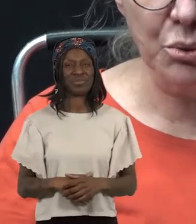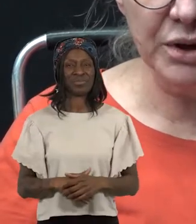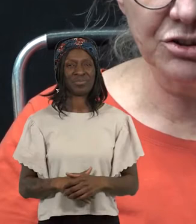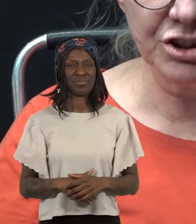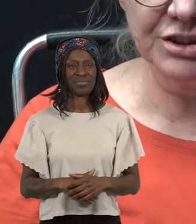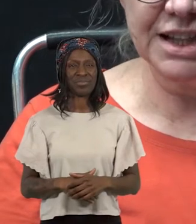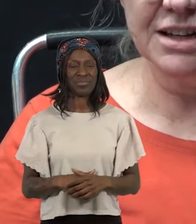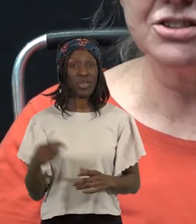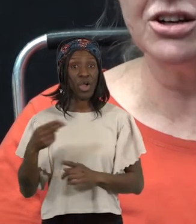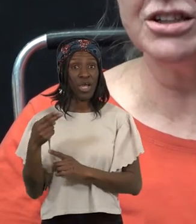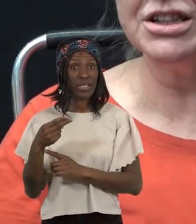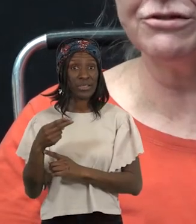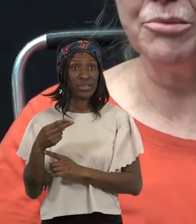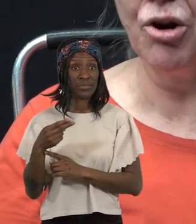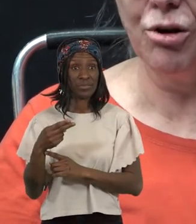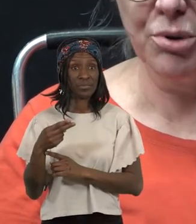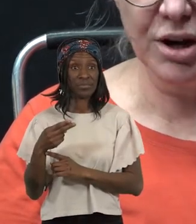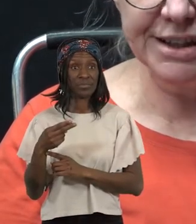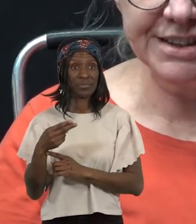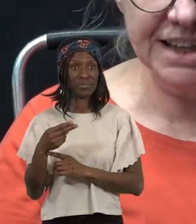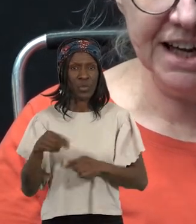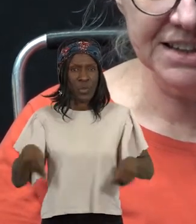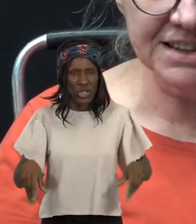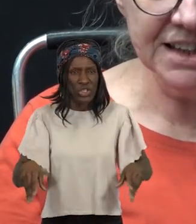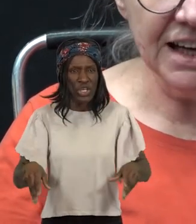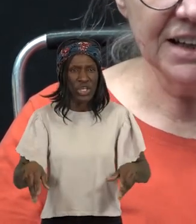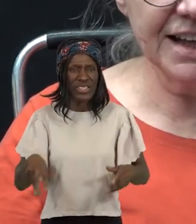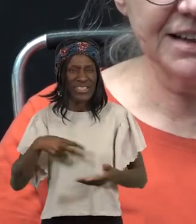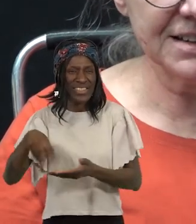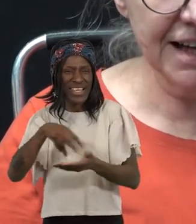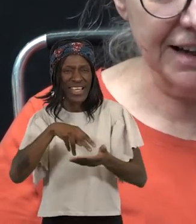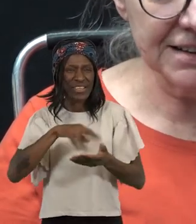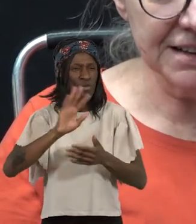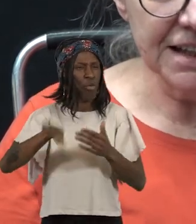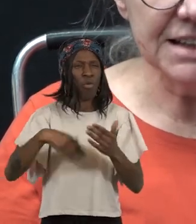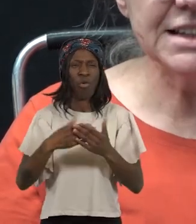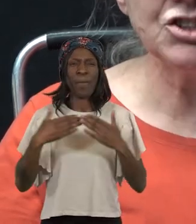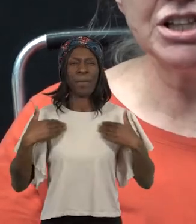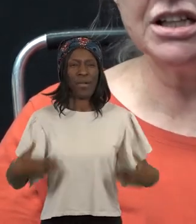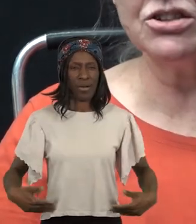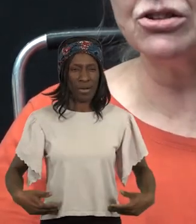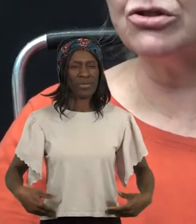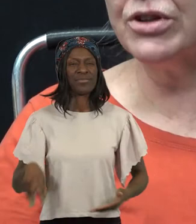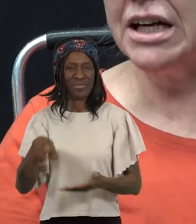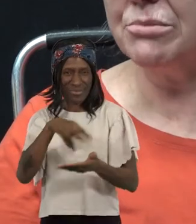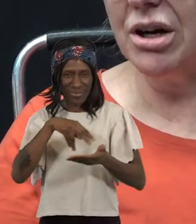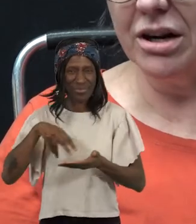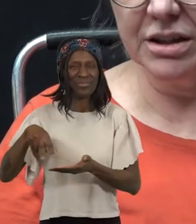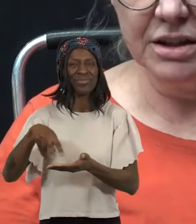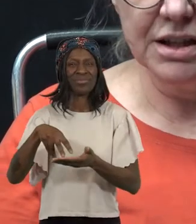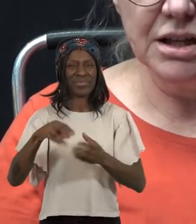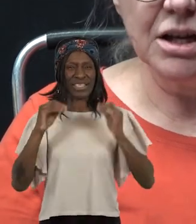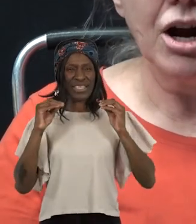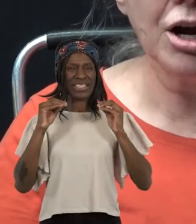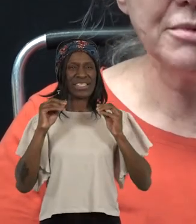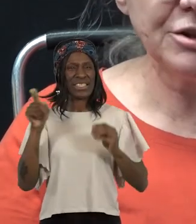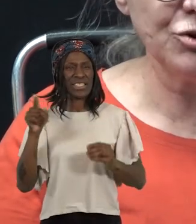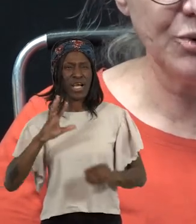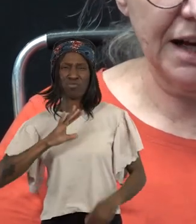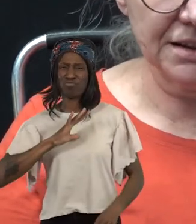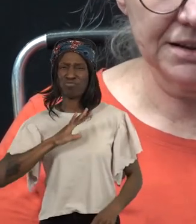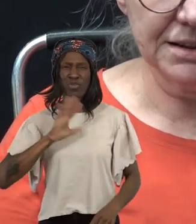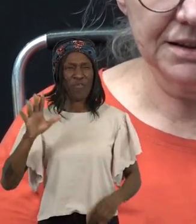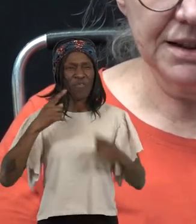Rose, a wheelchair dance artist from All Bodies Dance, led us next, teaching us her trademark